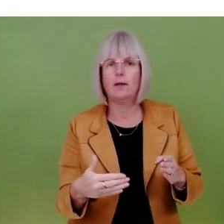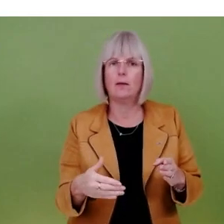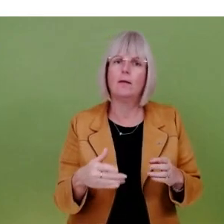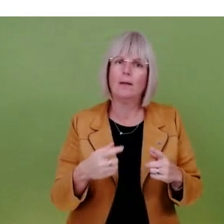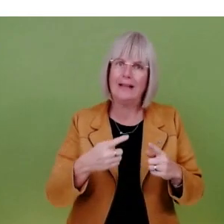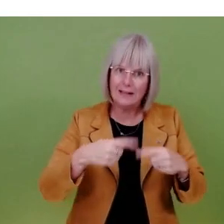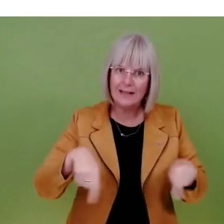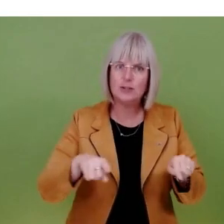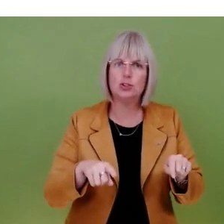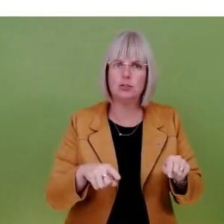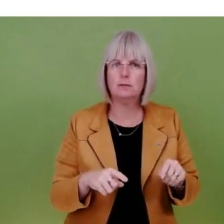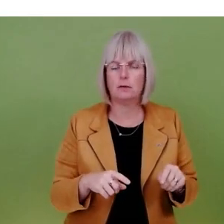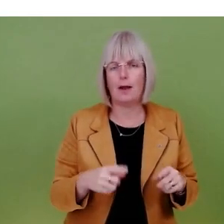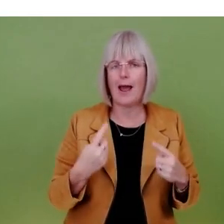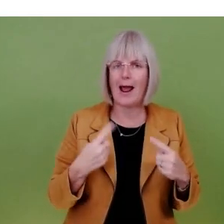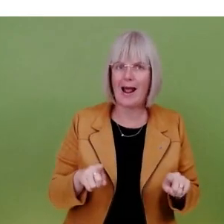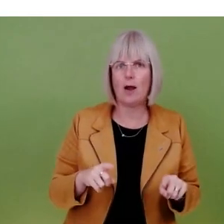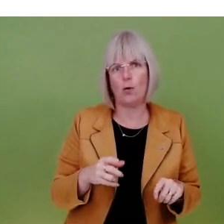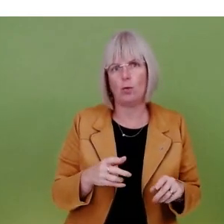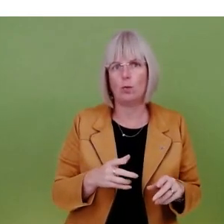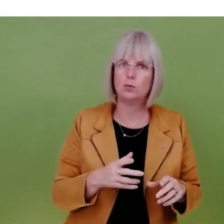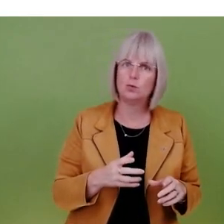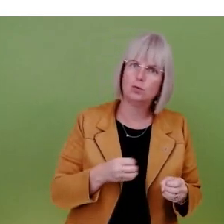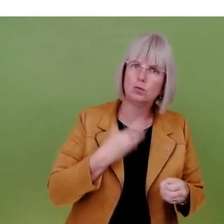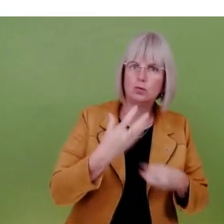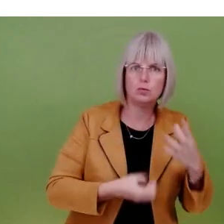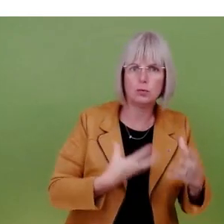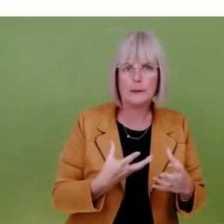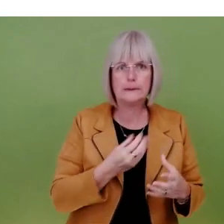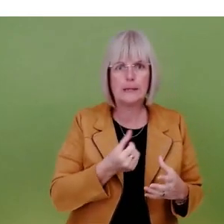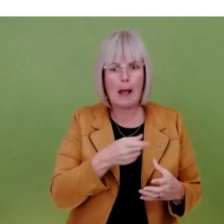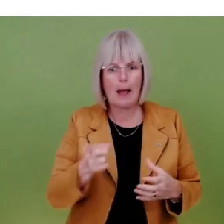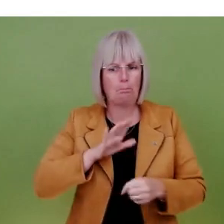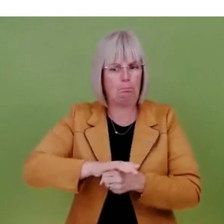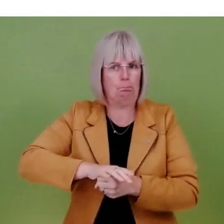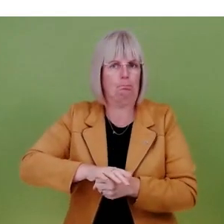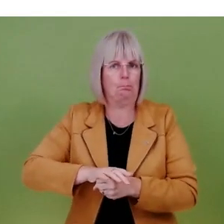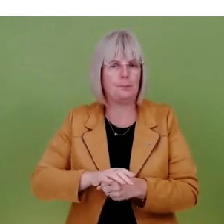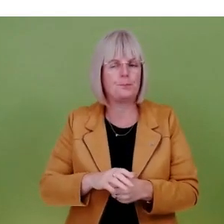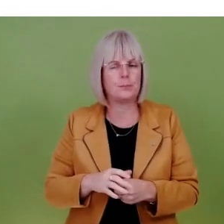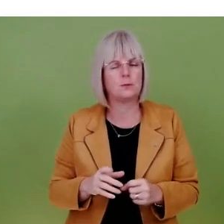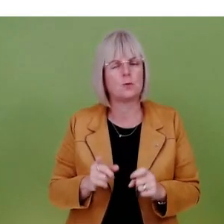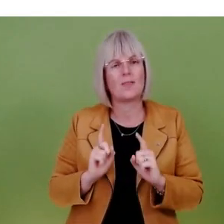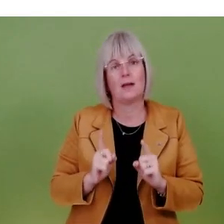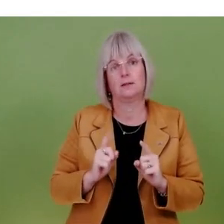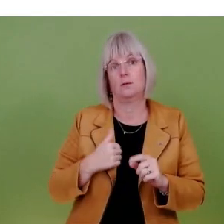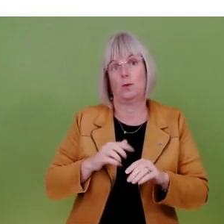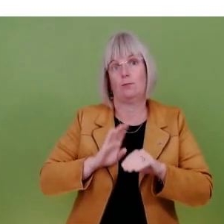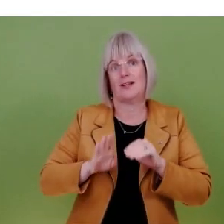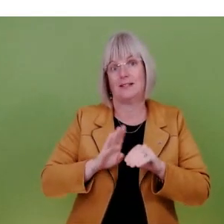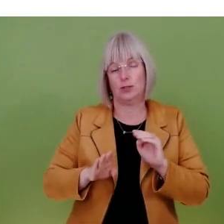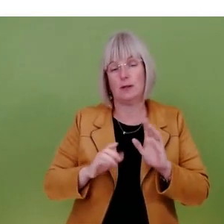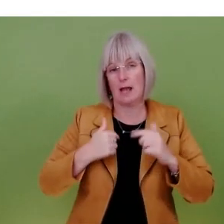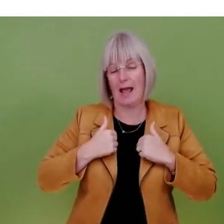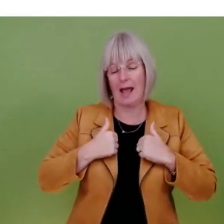voices they close down. I think that's something that as practitioners we have to really think about when I'm applying this formulation or when I'm applying this